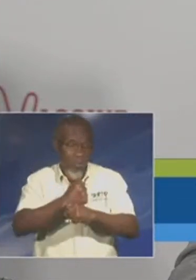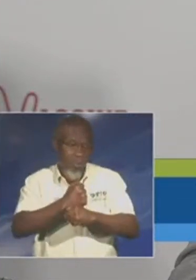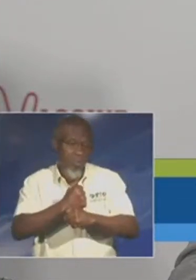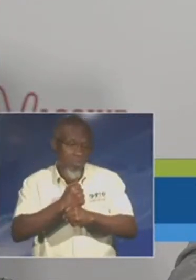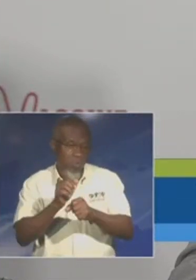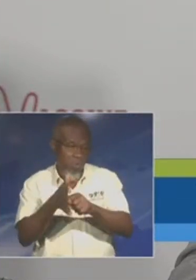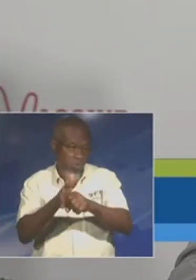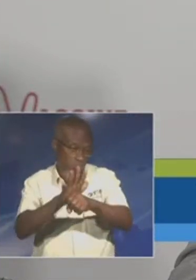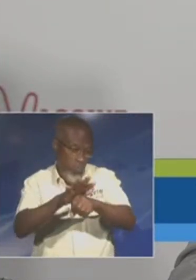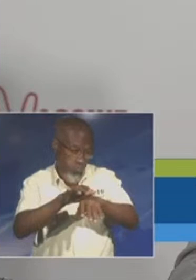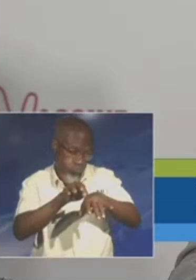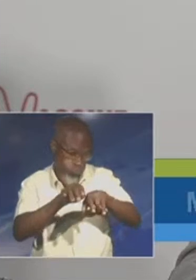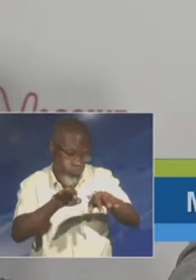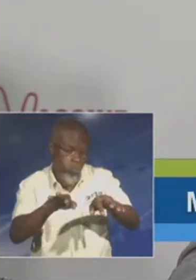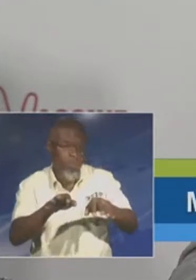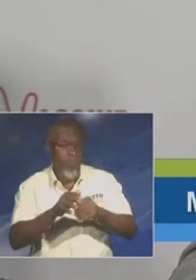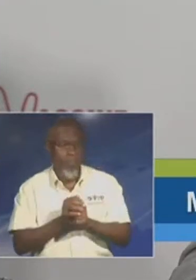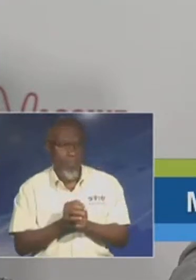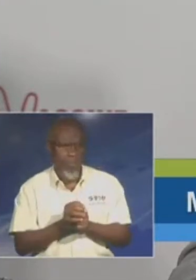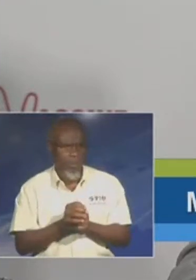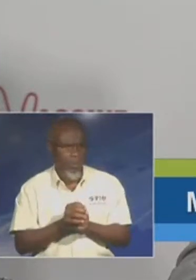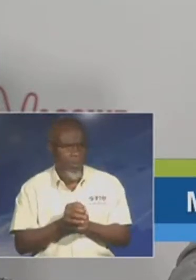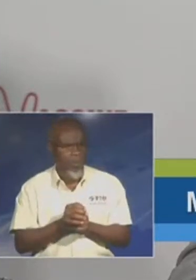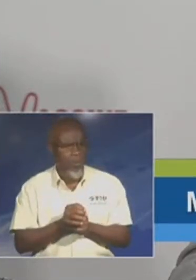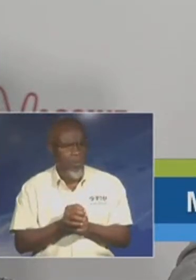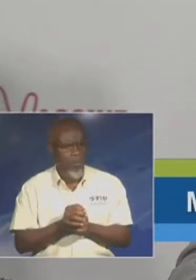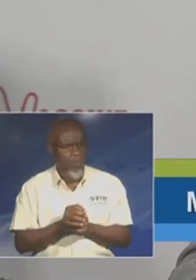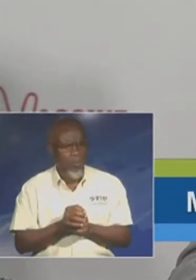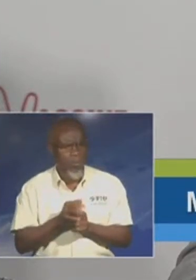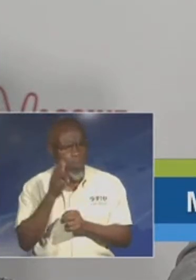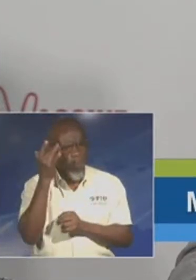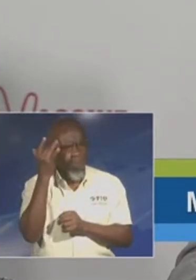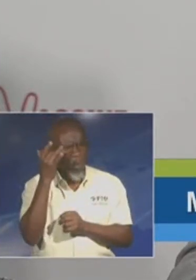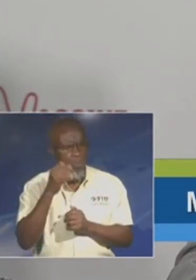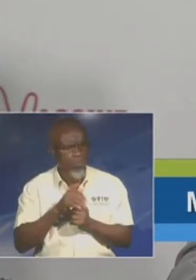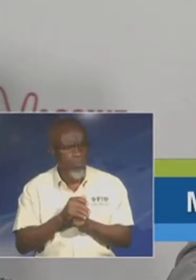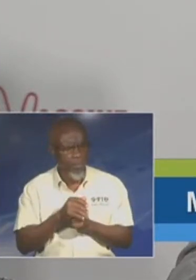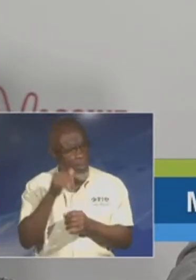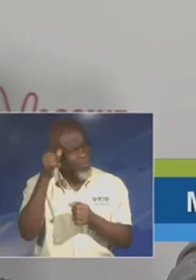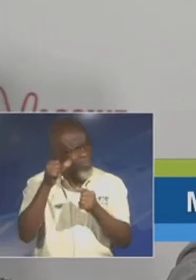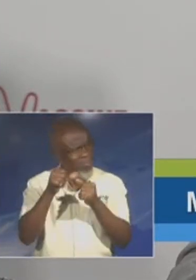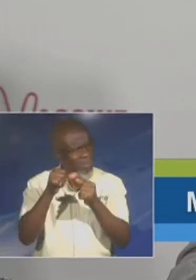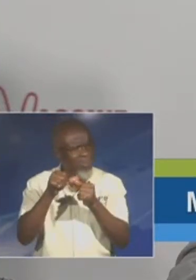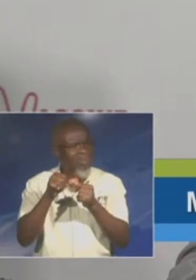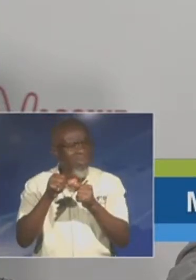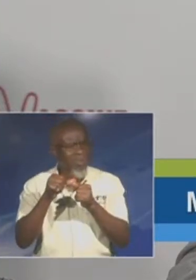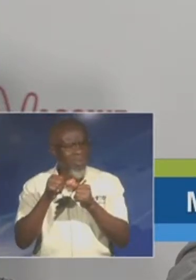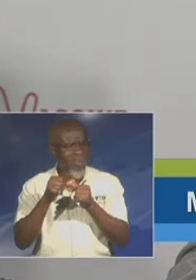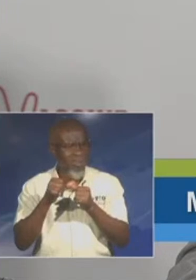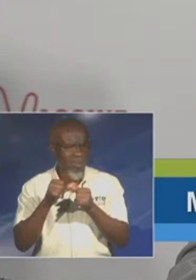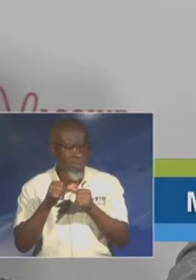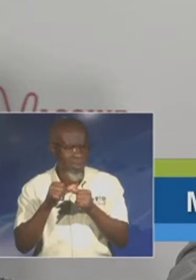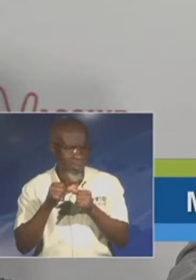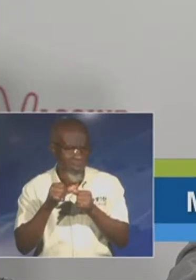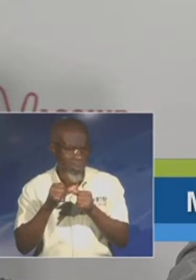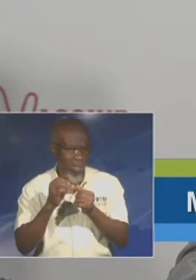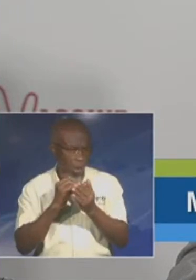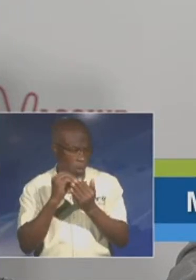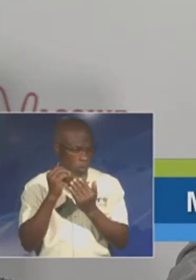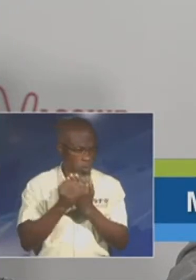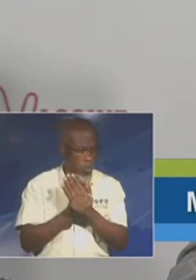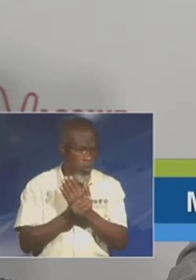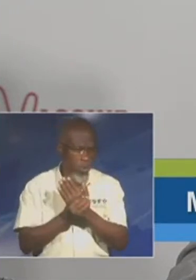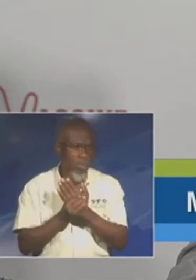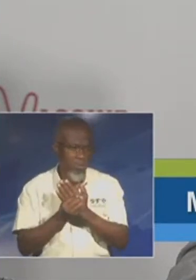remember on the 24th of October 2020, I think the Honorable Prime Minister was having his first